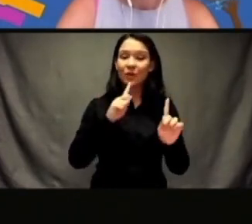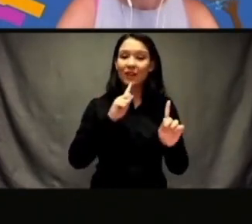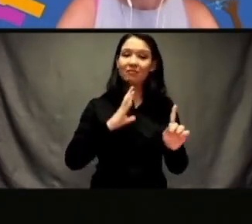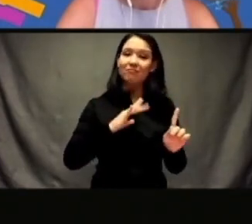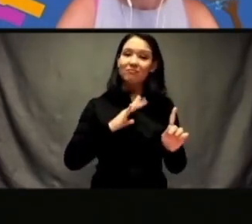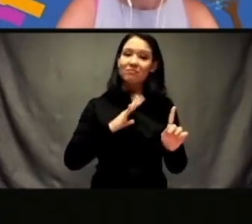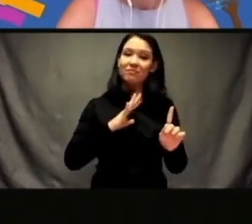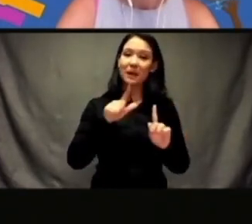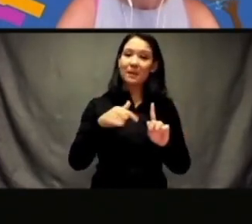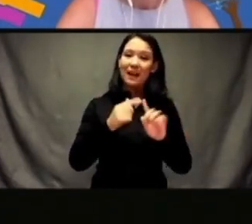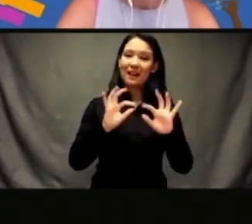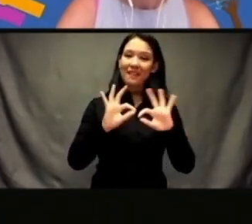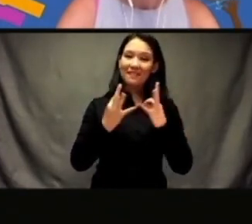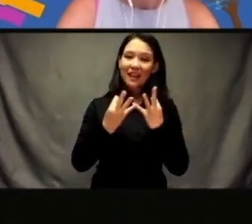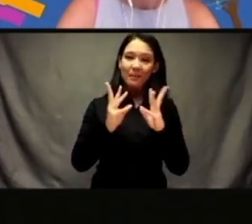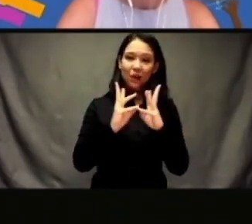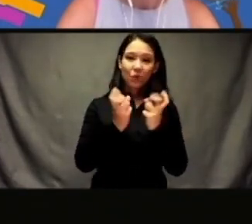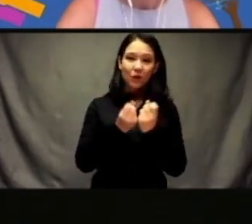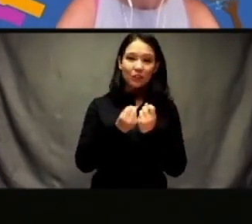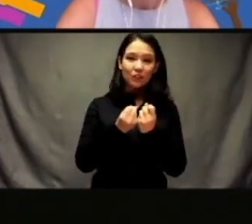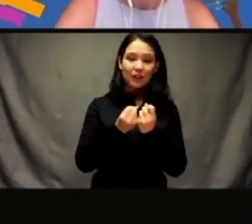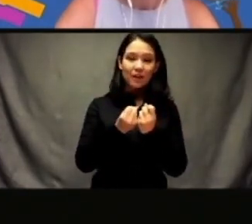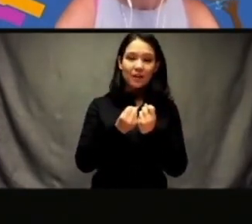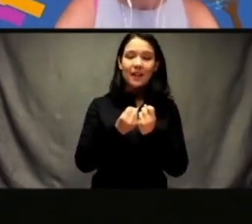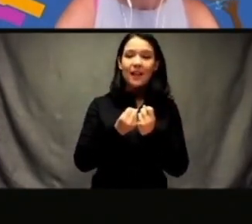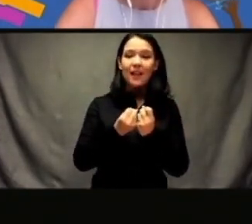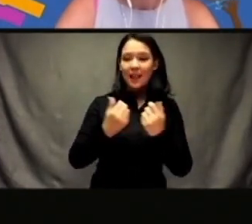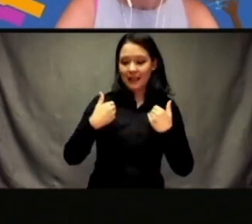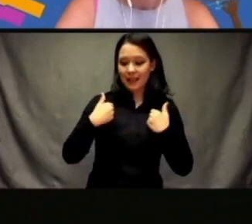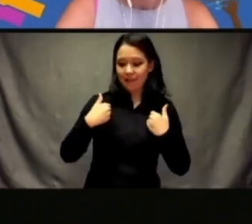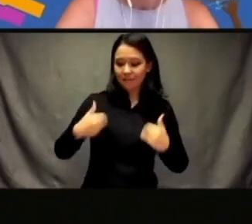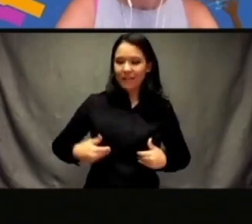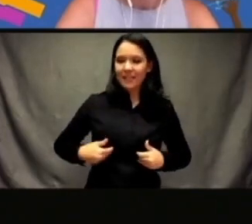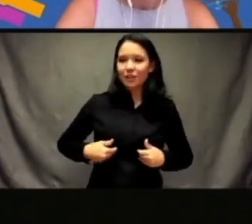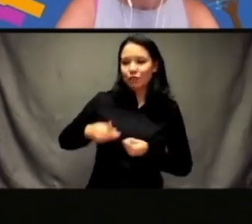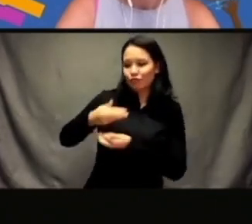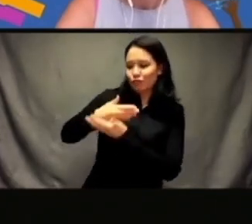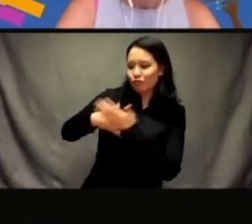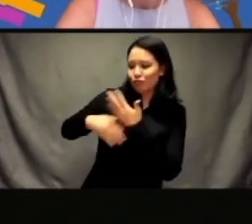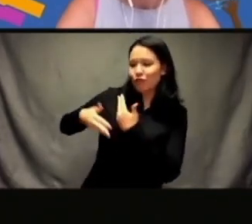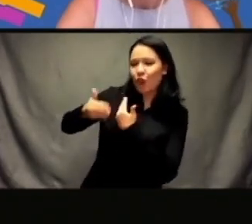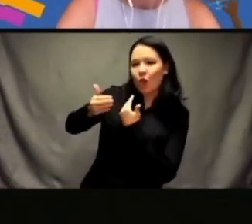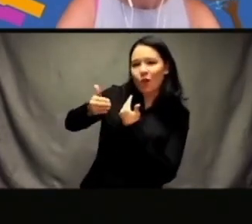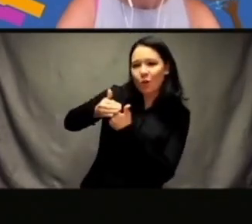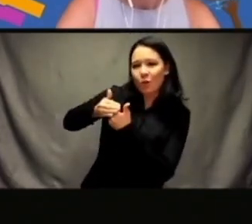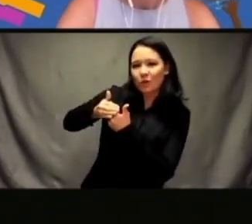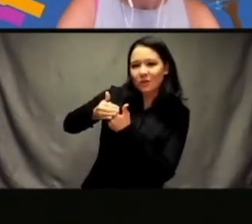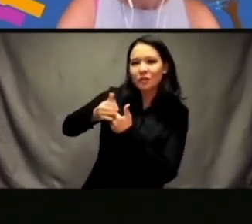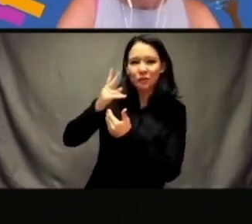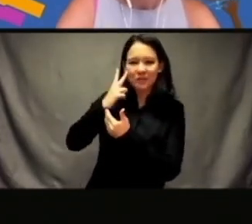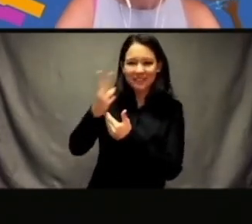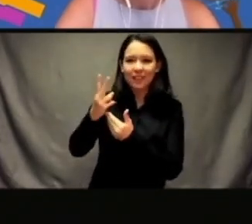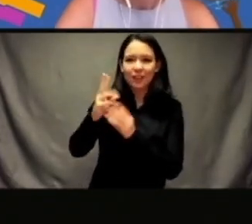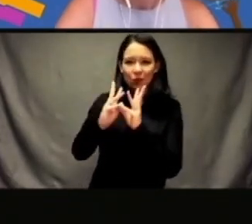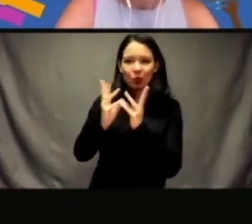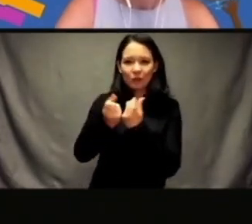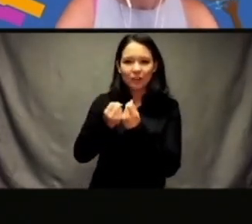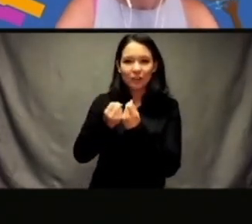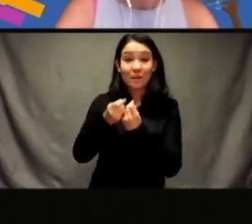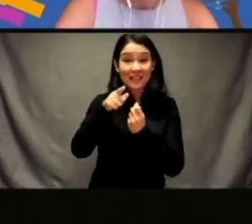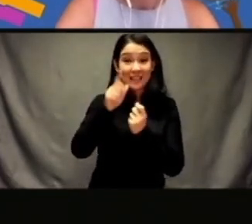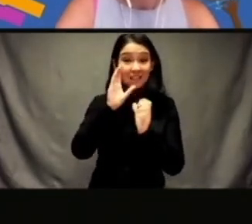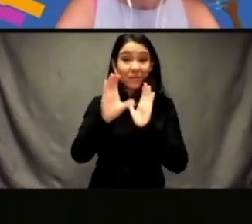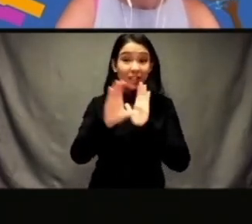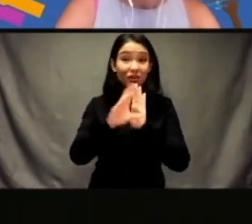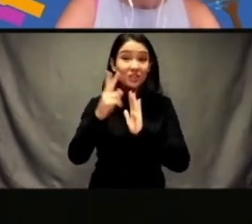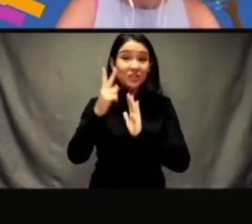about family workshops is the physical intimacy that you see in the workshops. Here you could